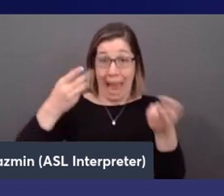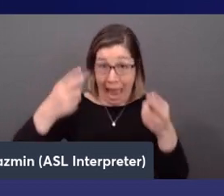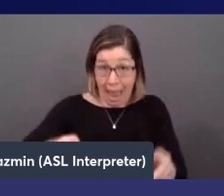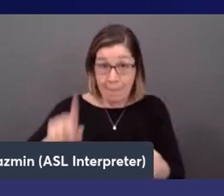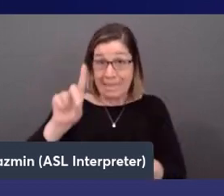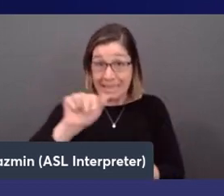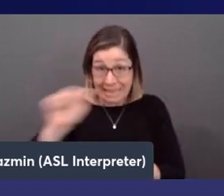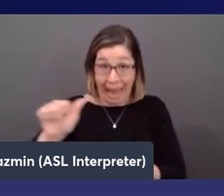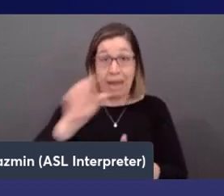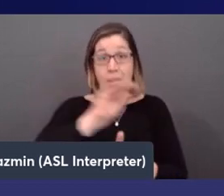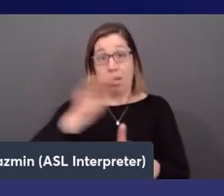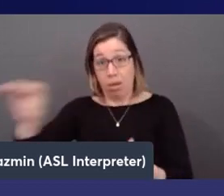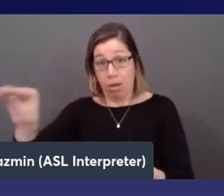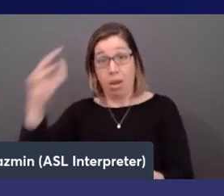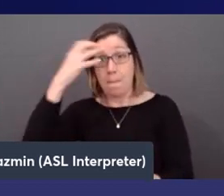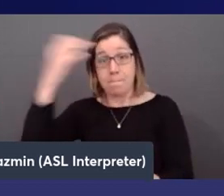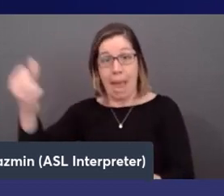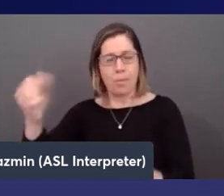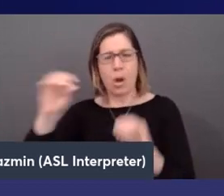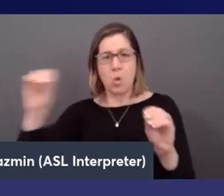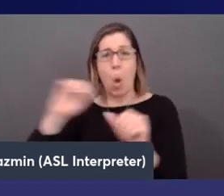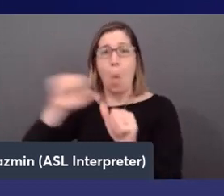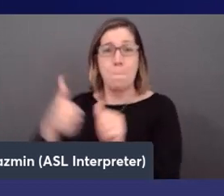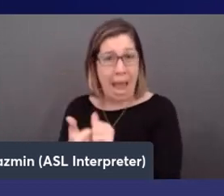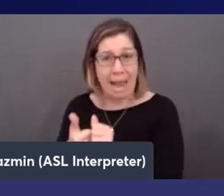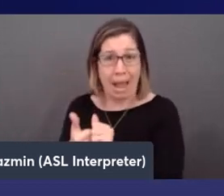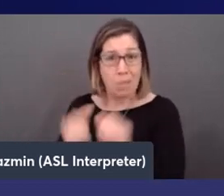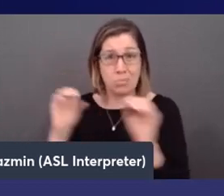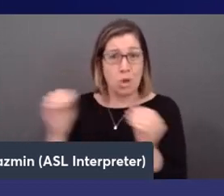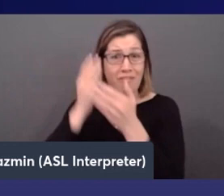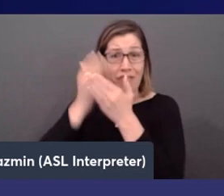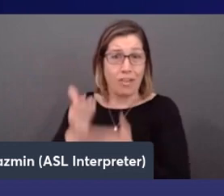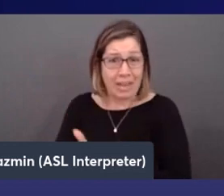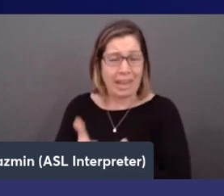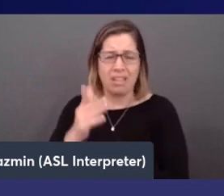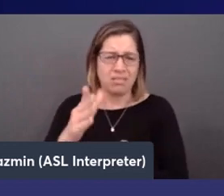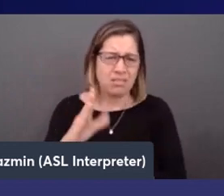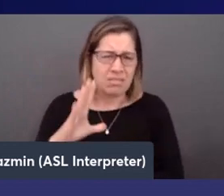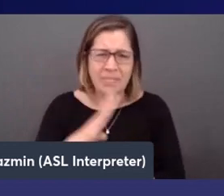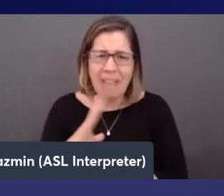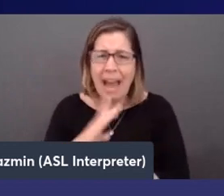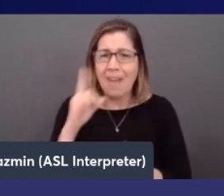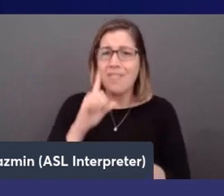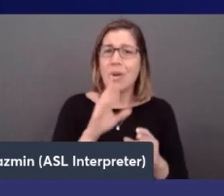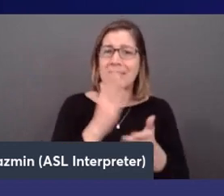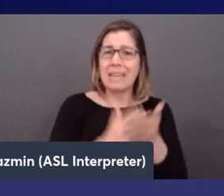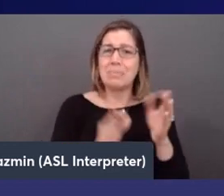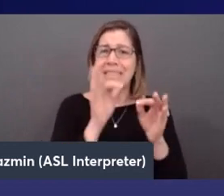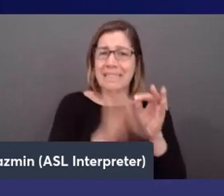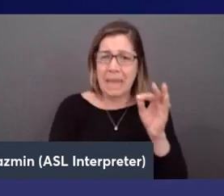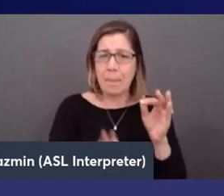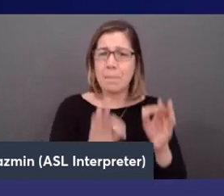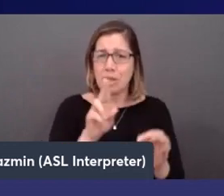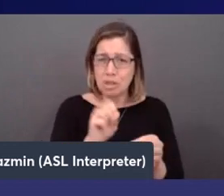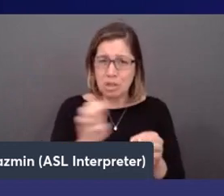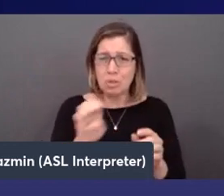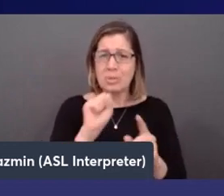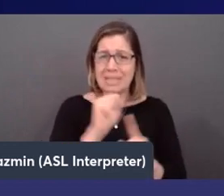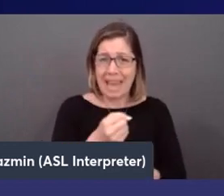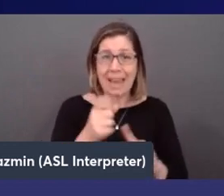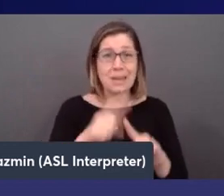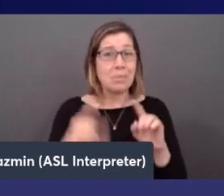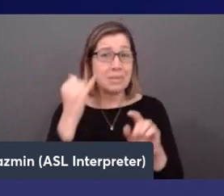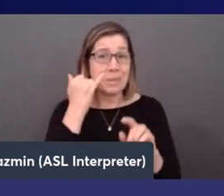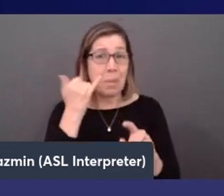right? So it's good for a lot of simple caching use cases. But if you think about it, let's say you are using